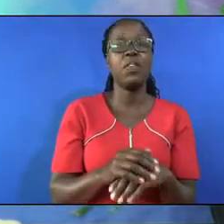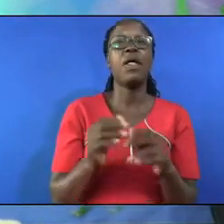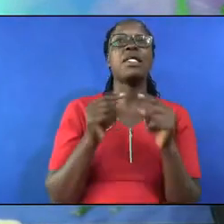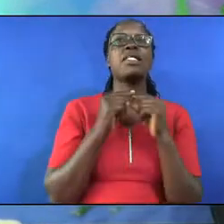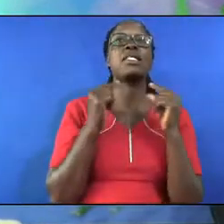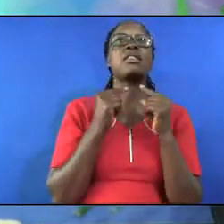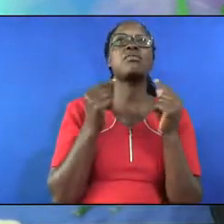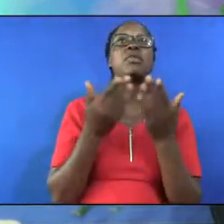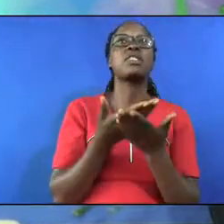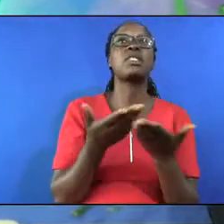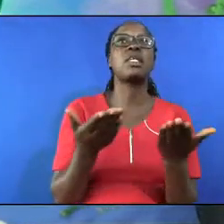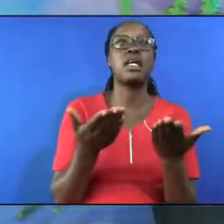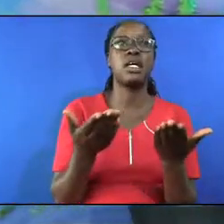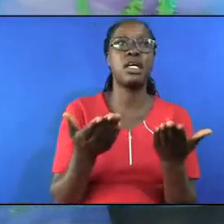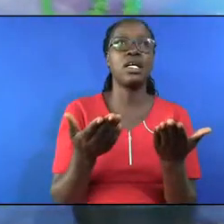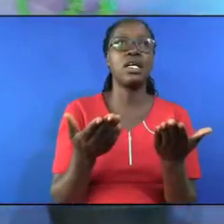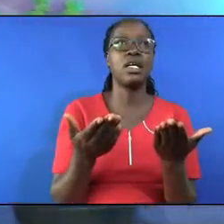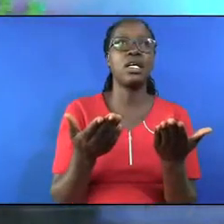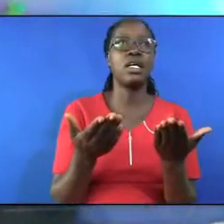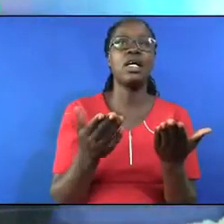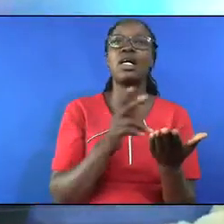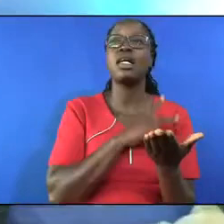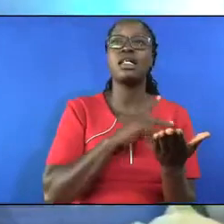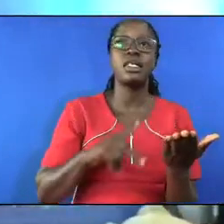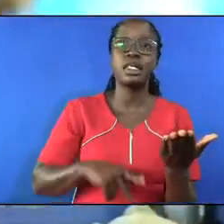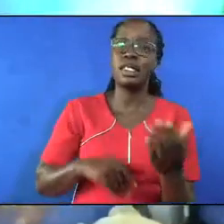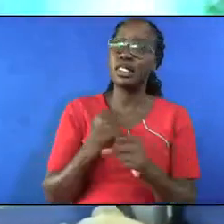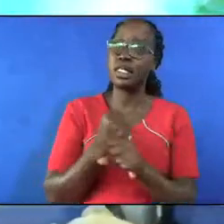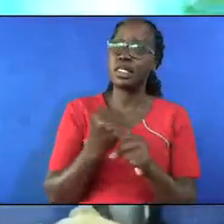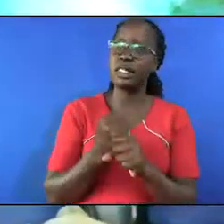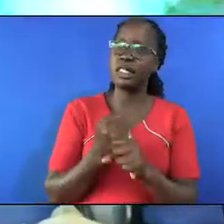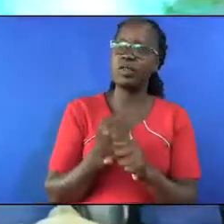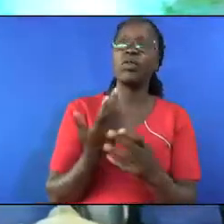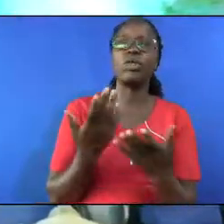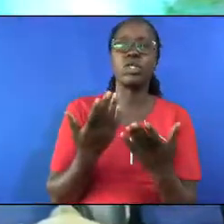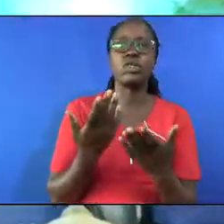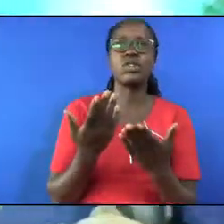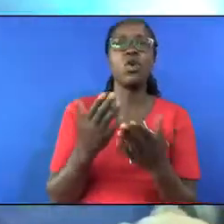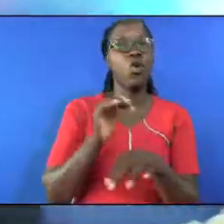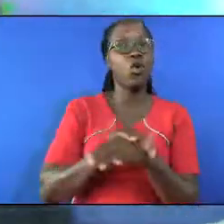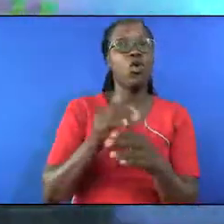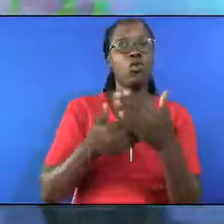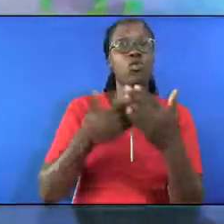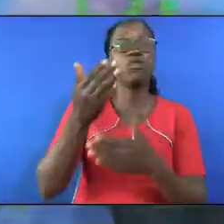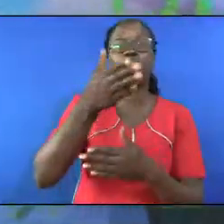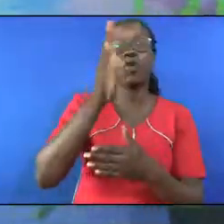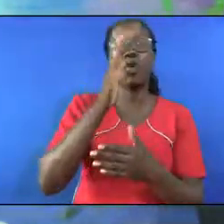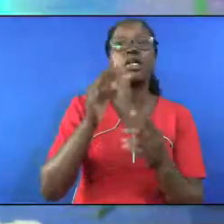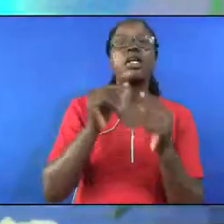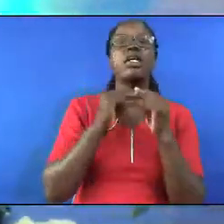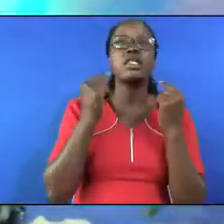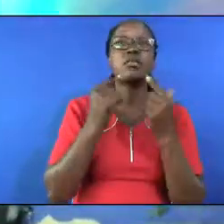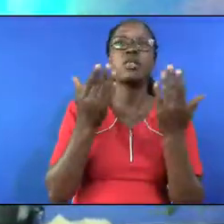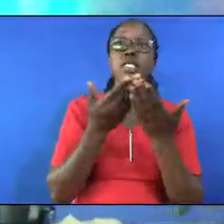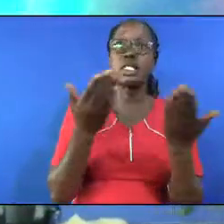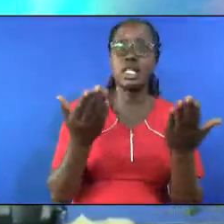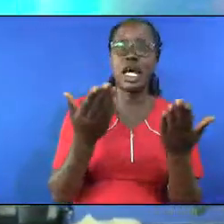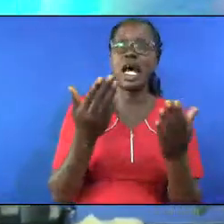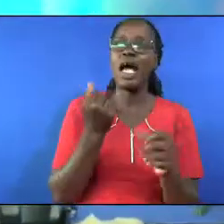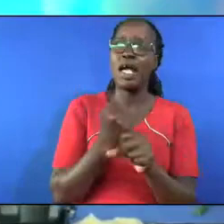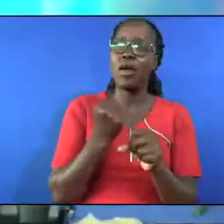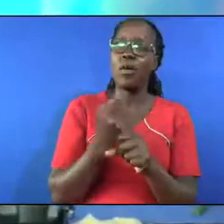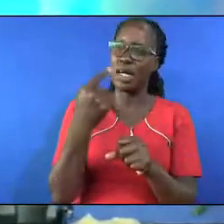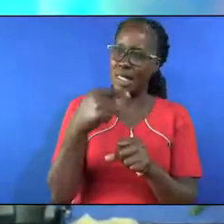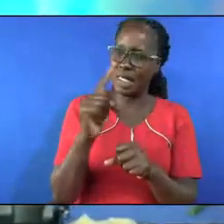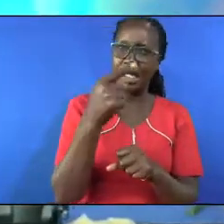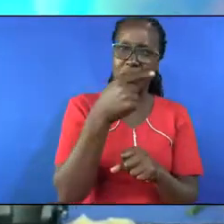priest Jehoiada lived, this king did what was pleasing in the eyes of the Lord. As long as the priest was there, he did what was right